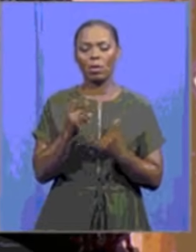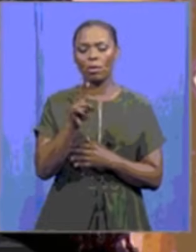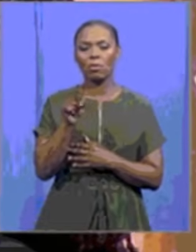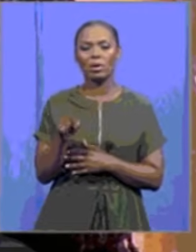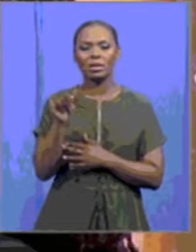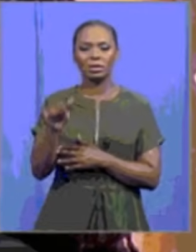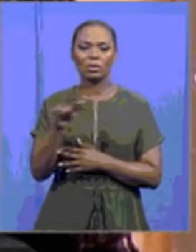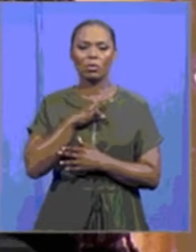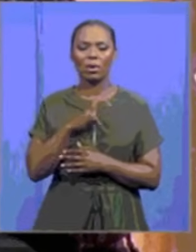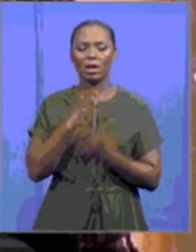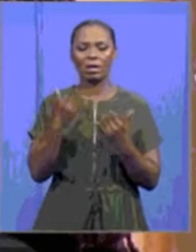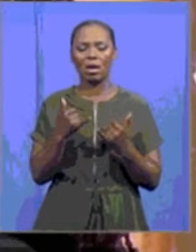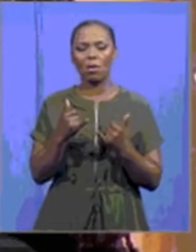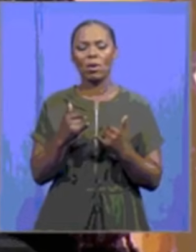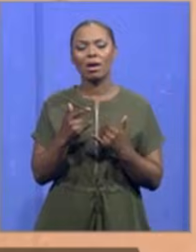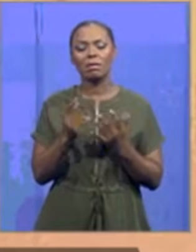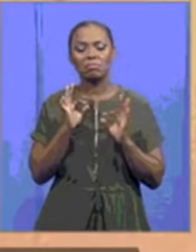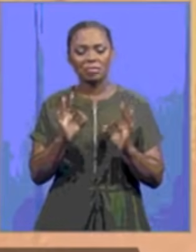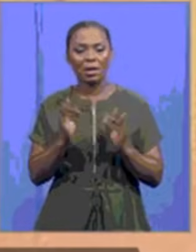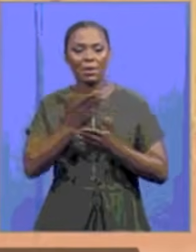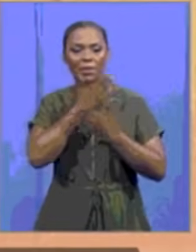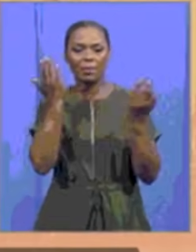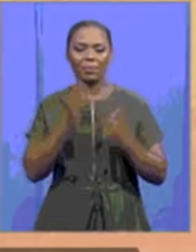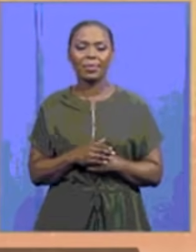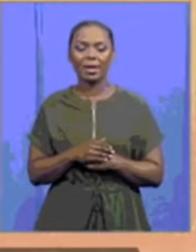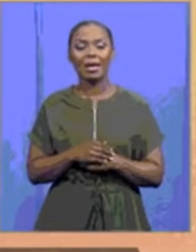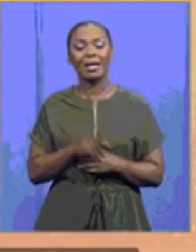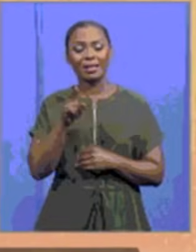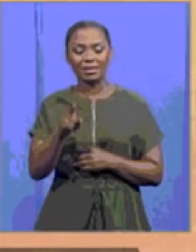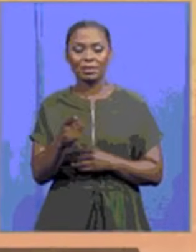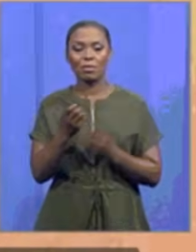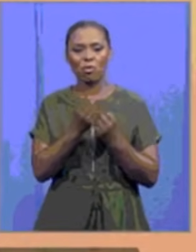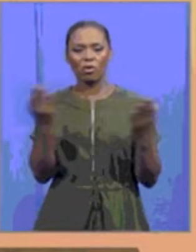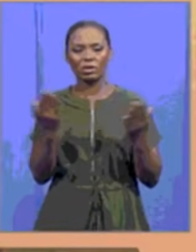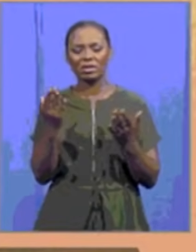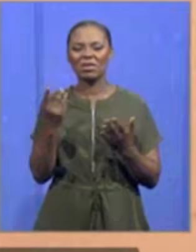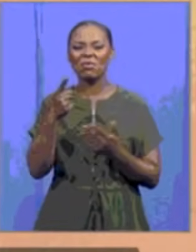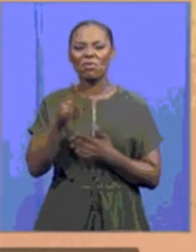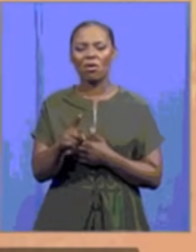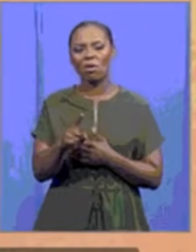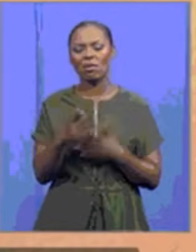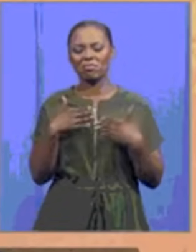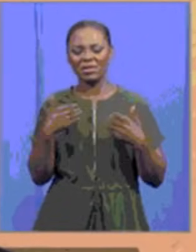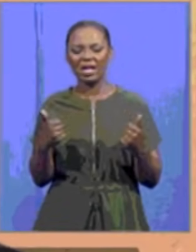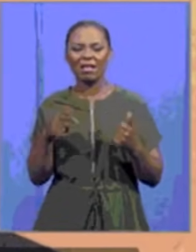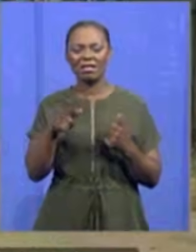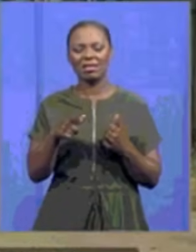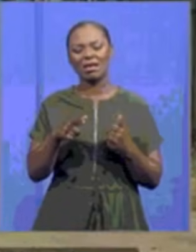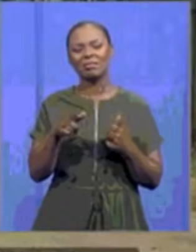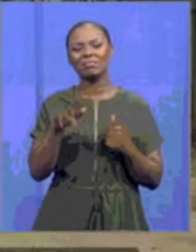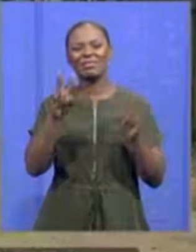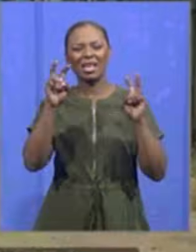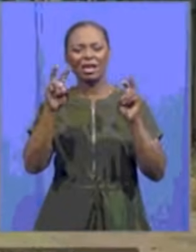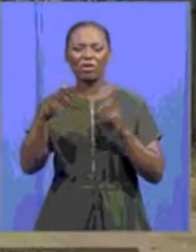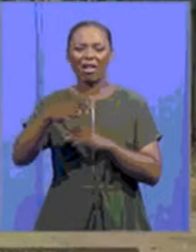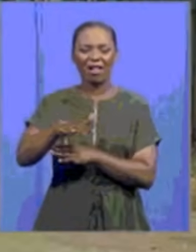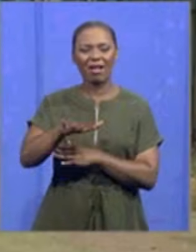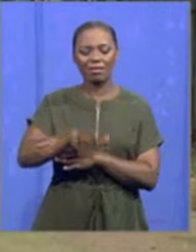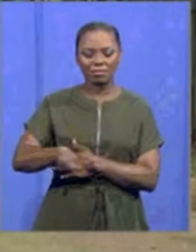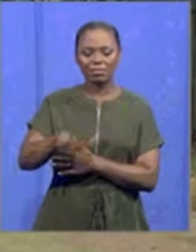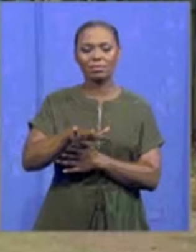la go hloka šedi. Tšhelete eo e beilwe pepeneneng maemo a fokolago ka tša maphelo ka profenseng e le go yeo e tlhotšego